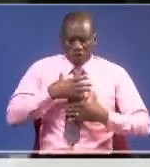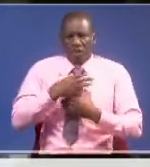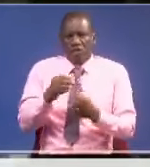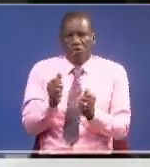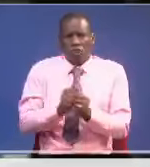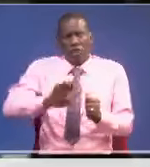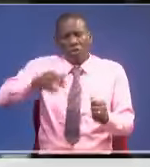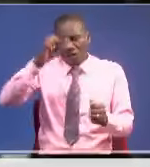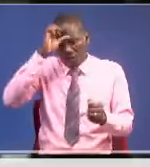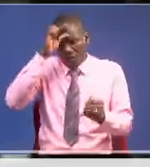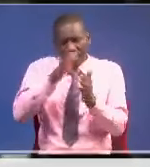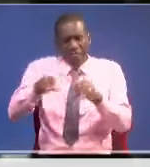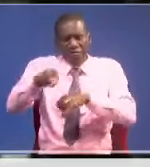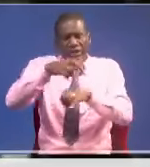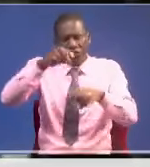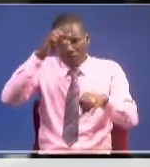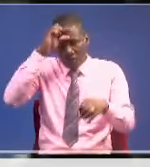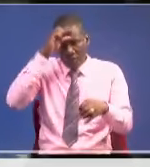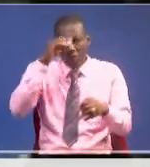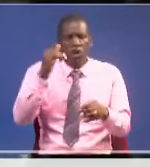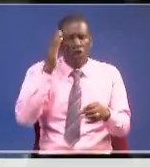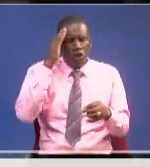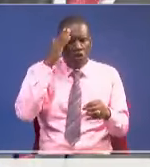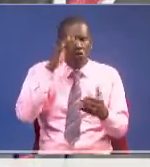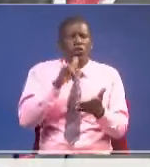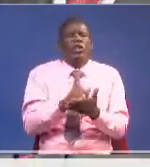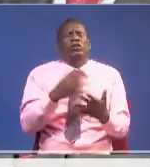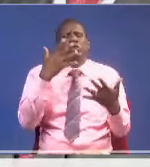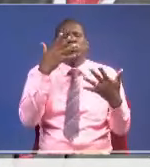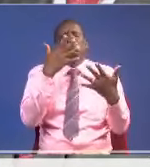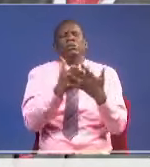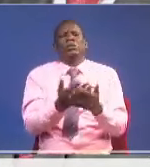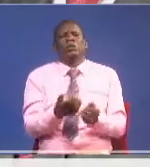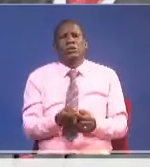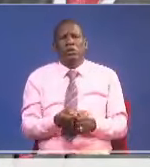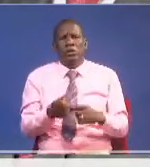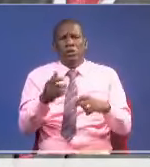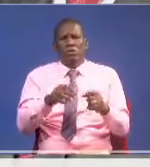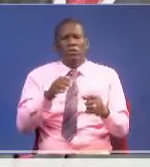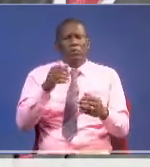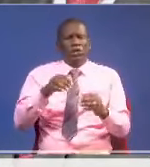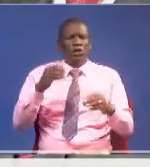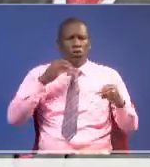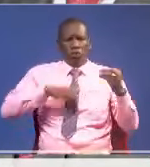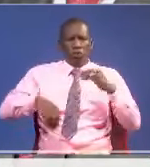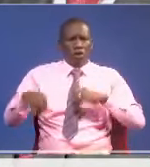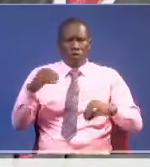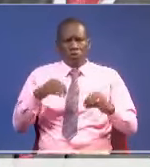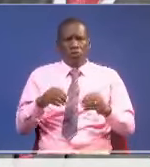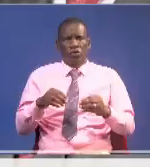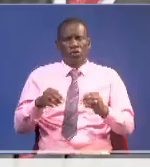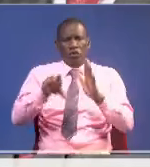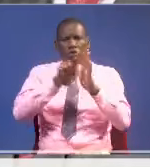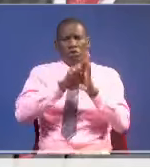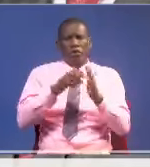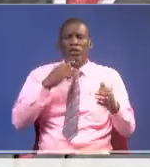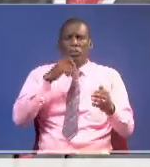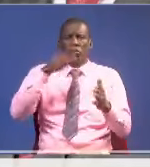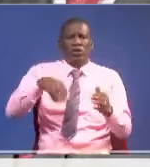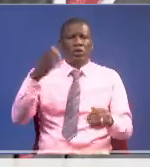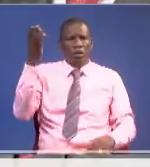the national government to know that their day in court will come. According to the Anti-Corruption and Economic Crimes